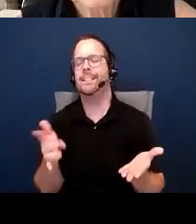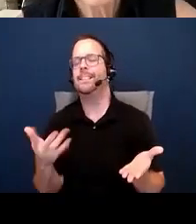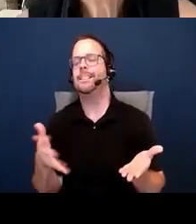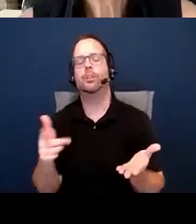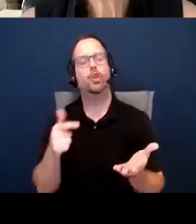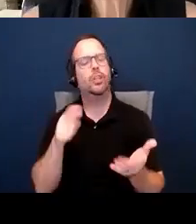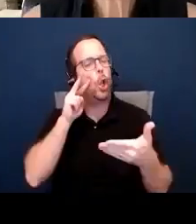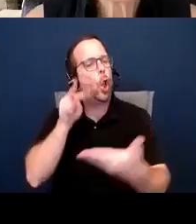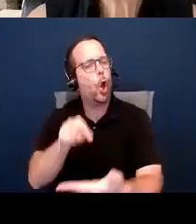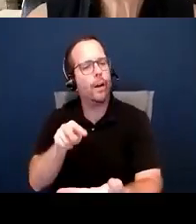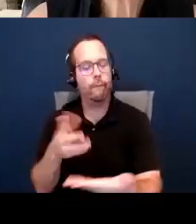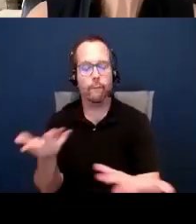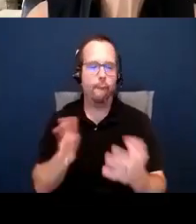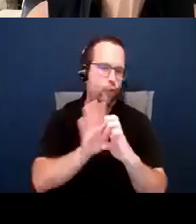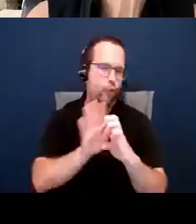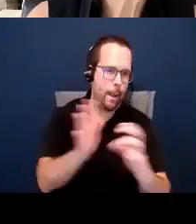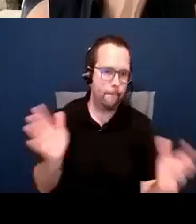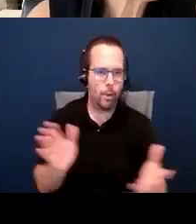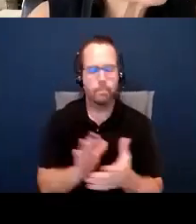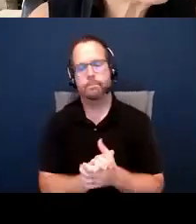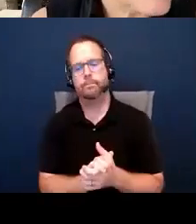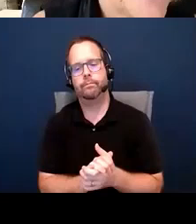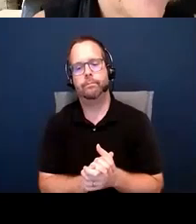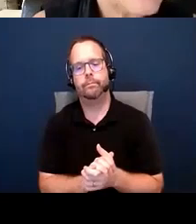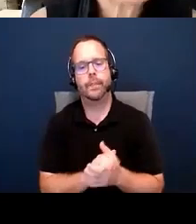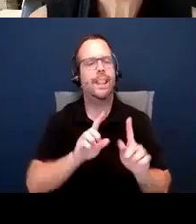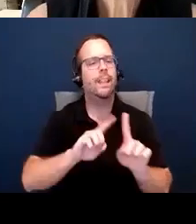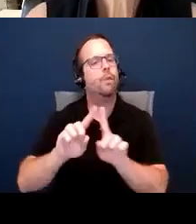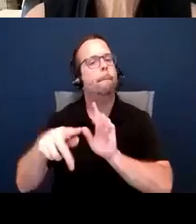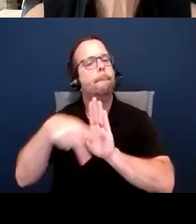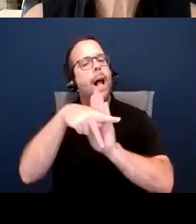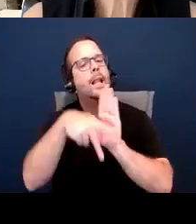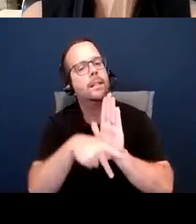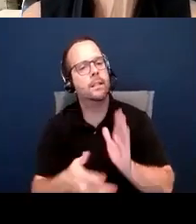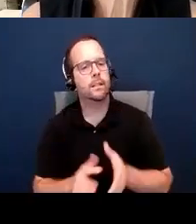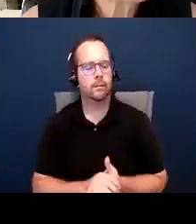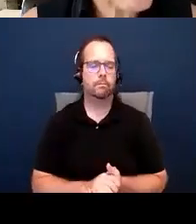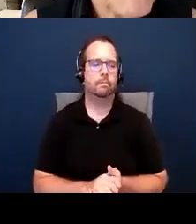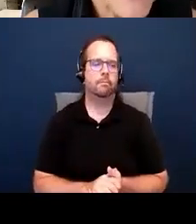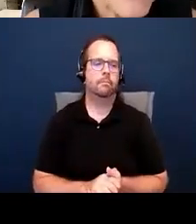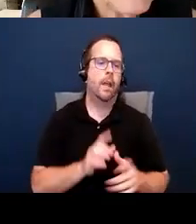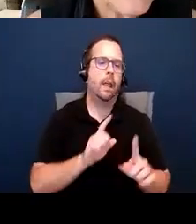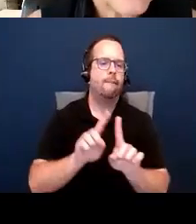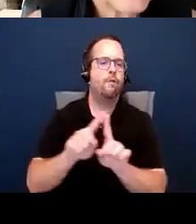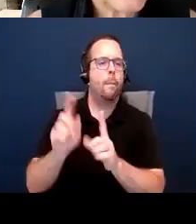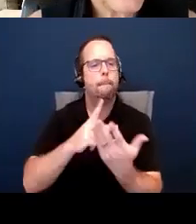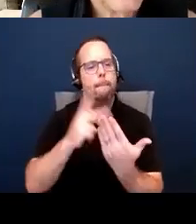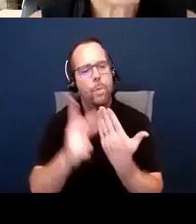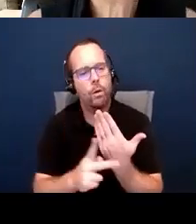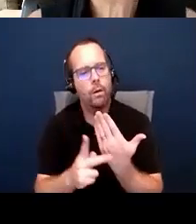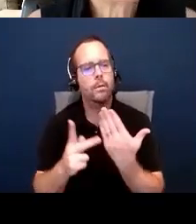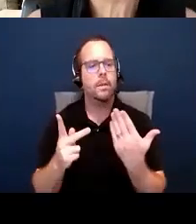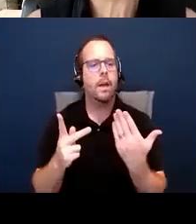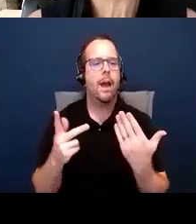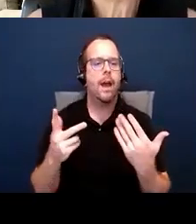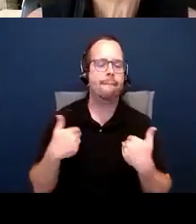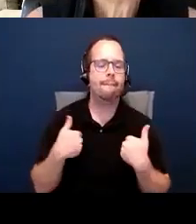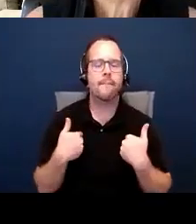at. For example, there are different policies, there are different kinds of programs that have